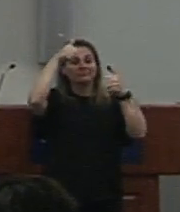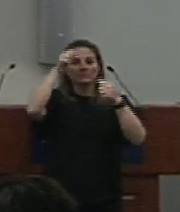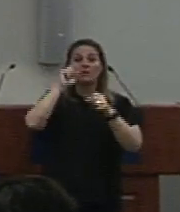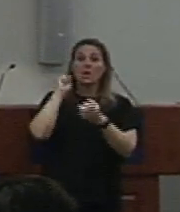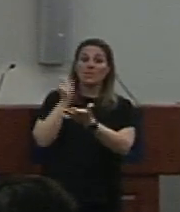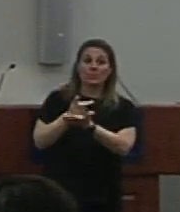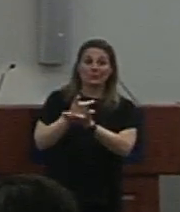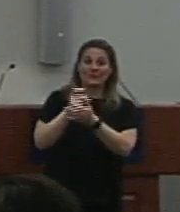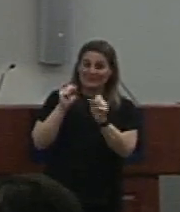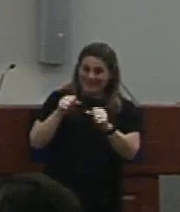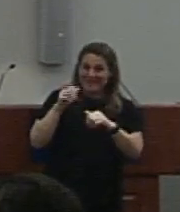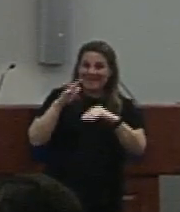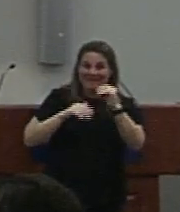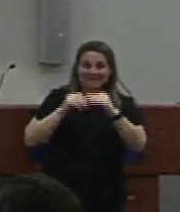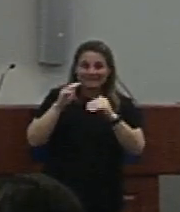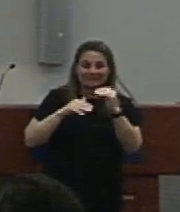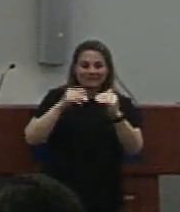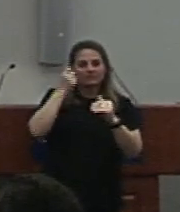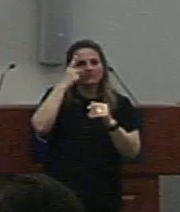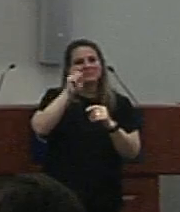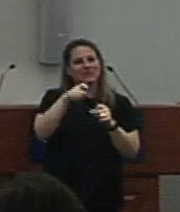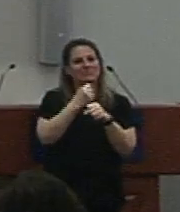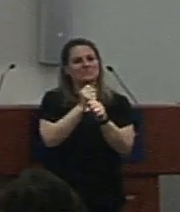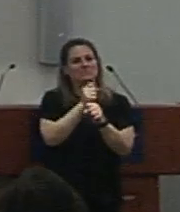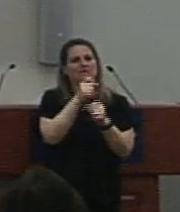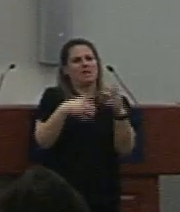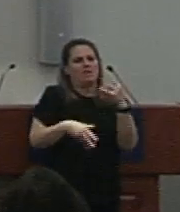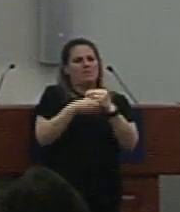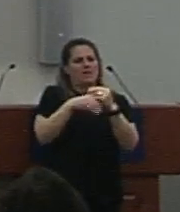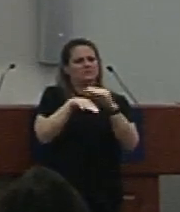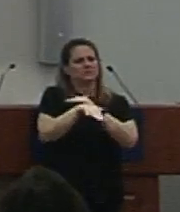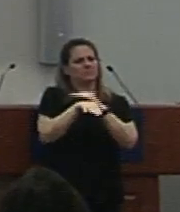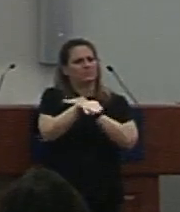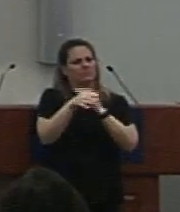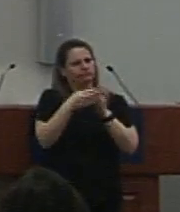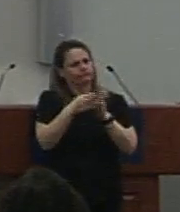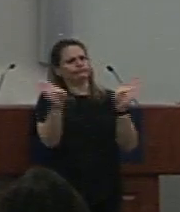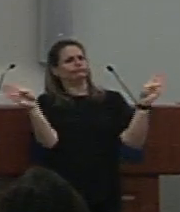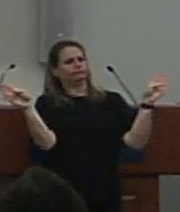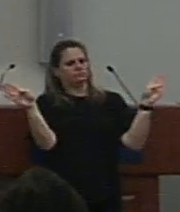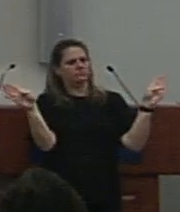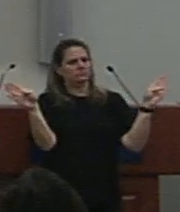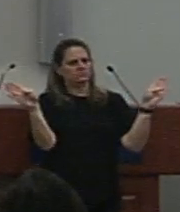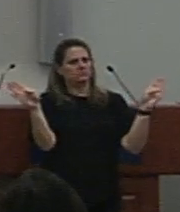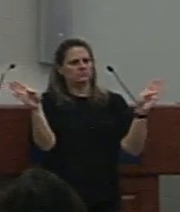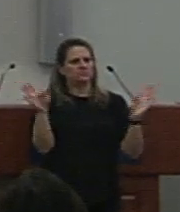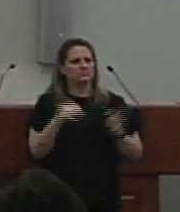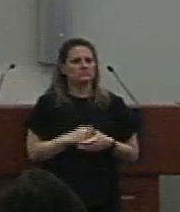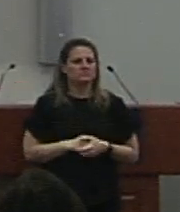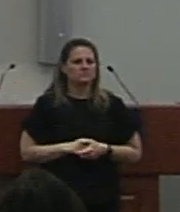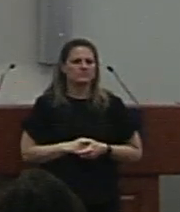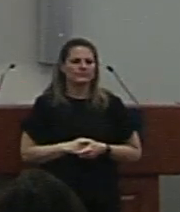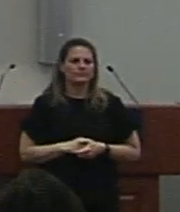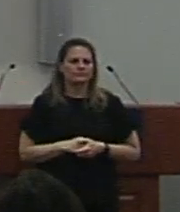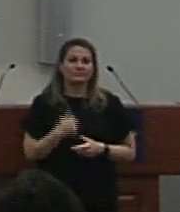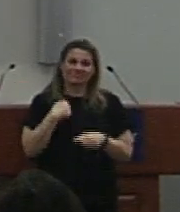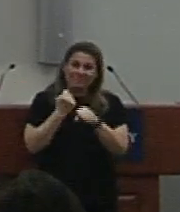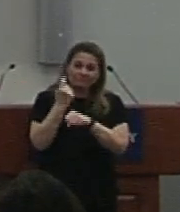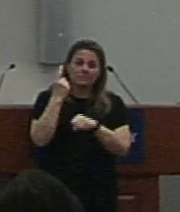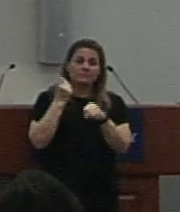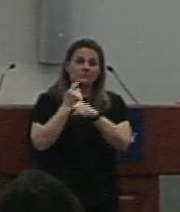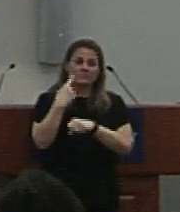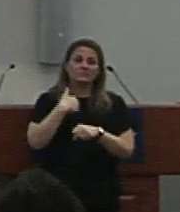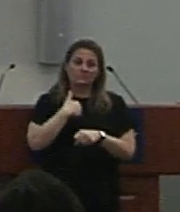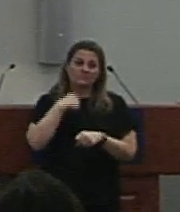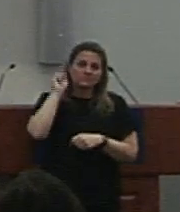and inclusive. And one thing I forgot to mention at the beginning is that we do produce an annual report, and that is here live.